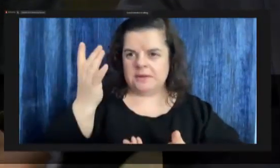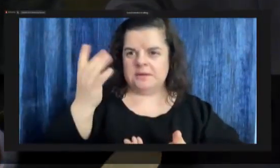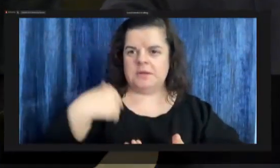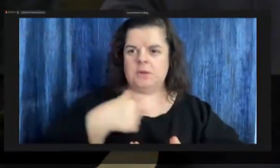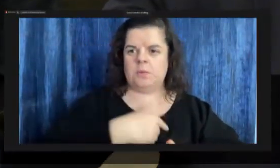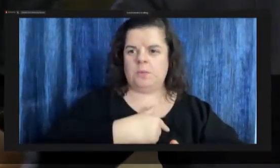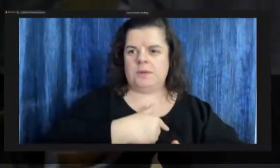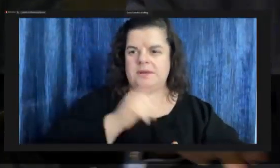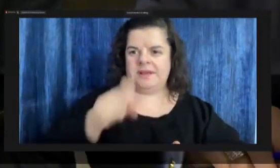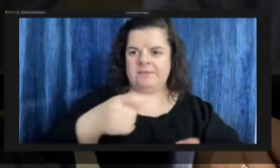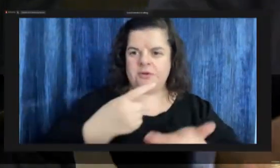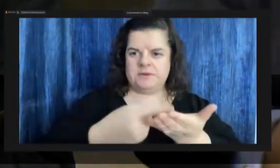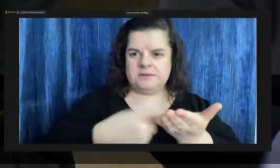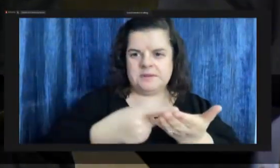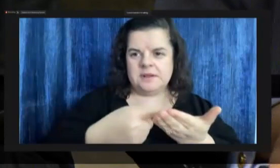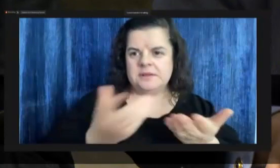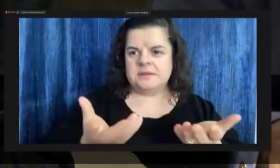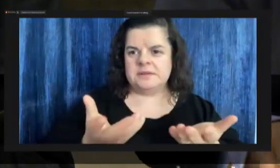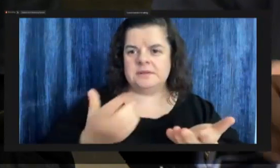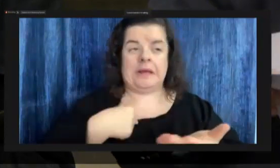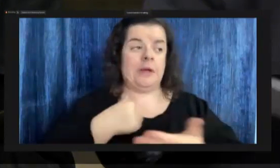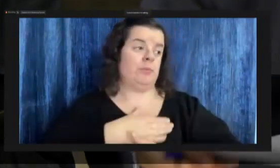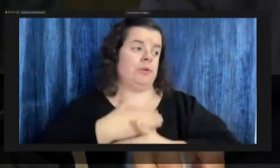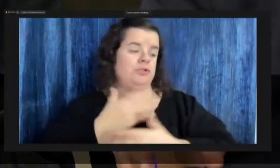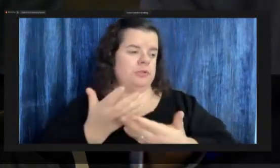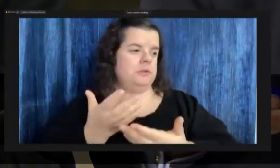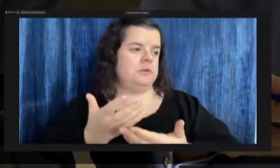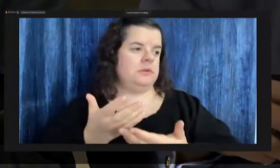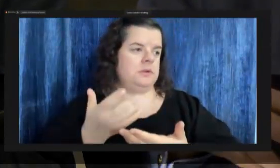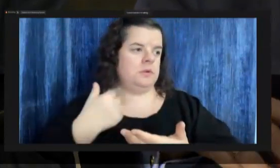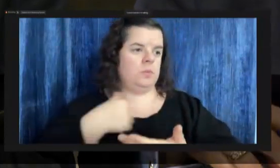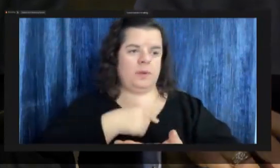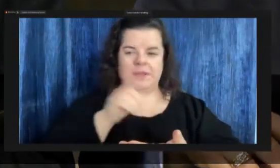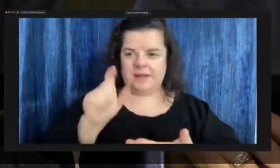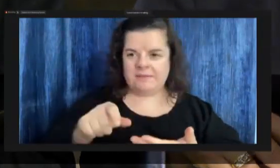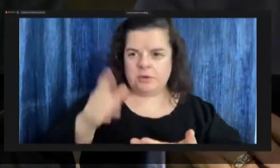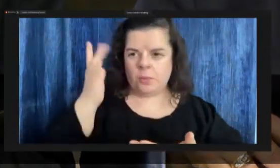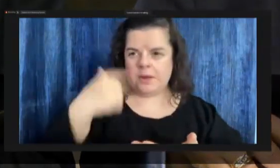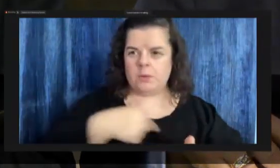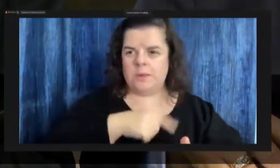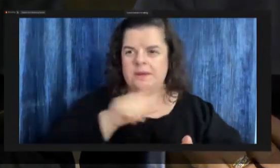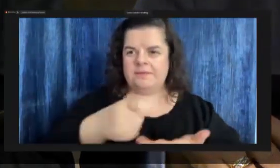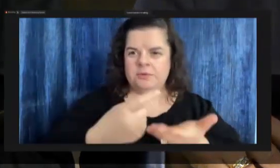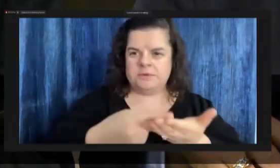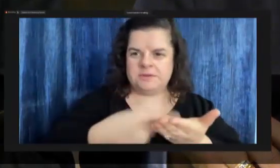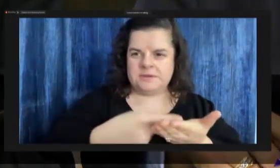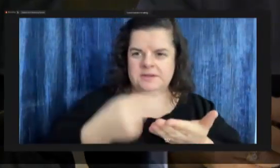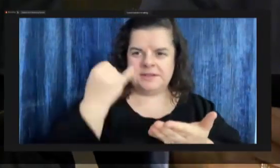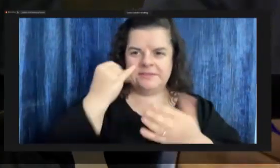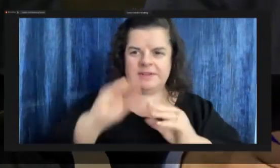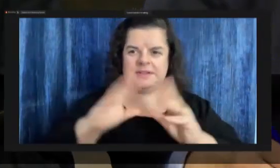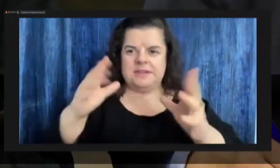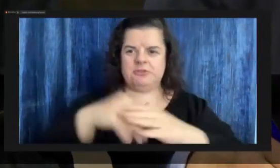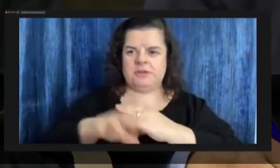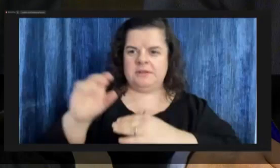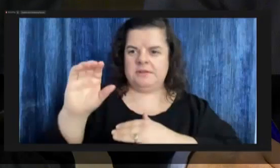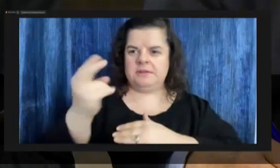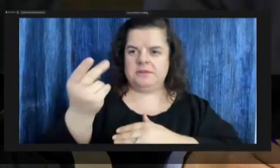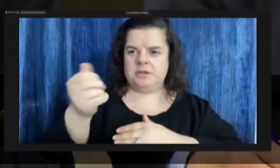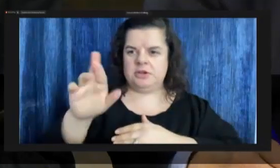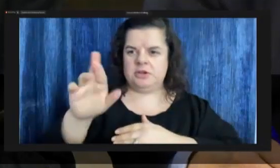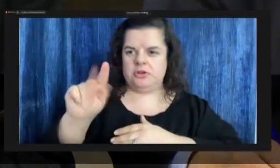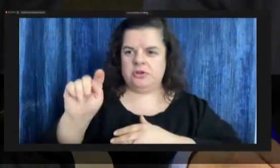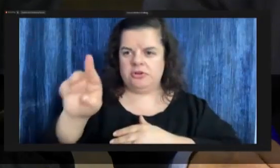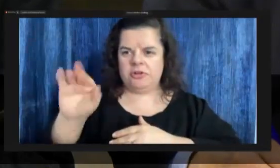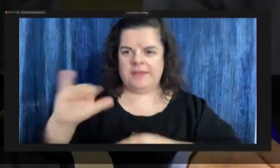to discuss this, although I appreciate that we have to. Why we have to discuss this if it is clearly spelled in the charter that the council